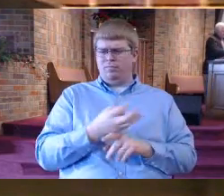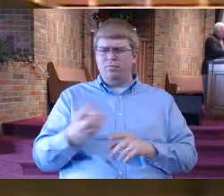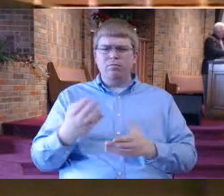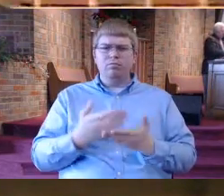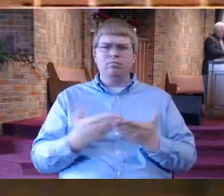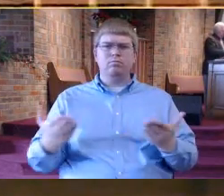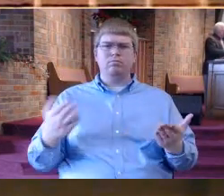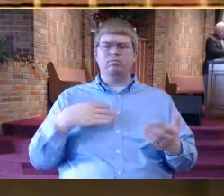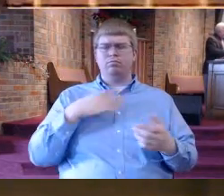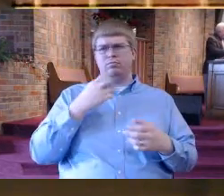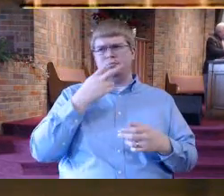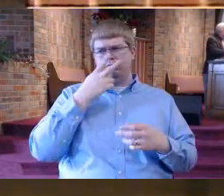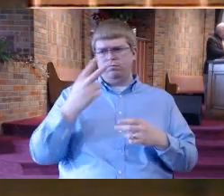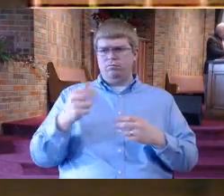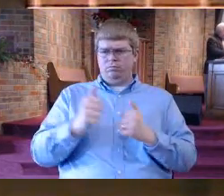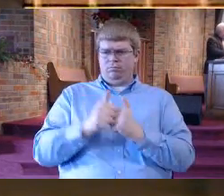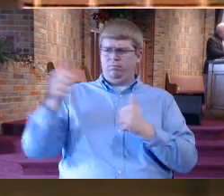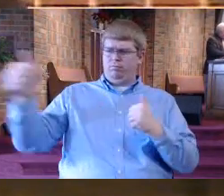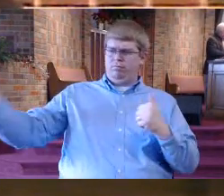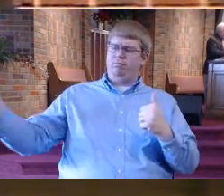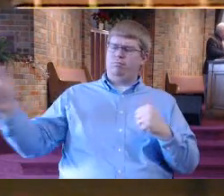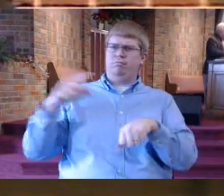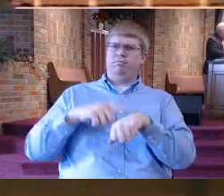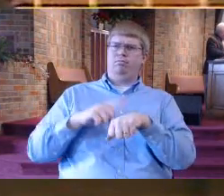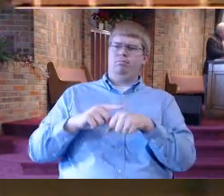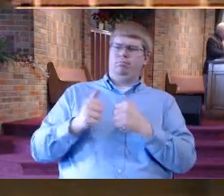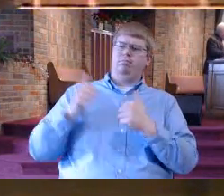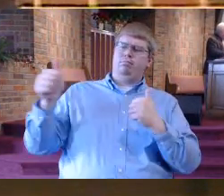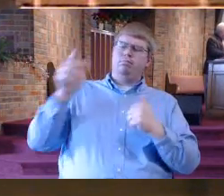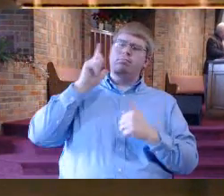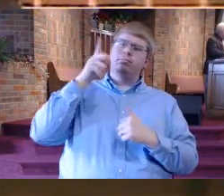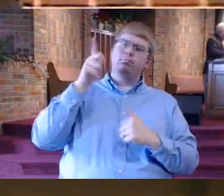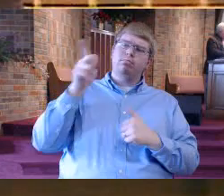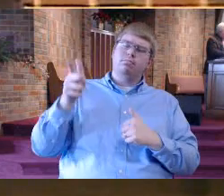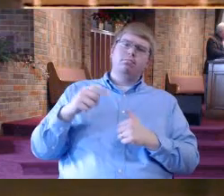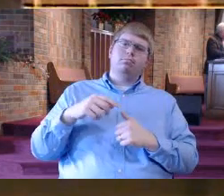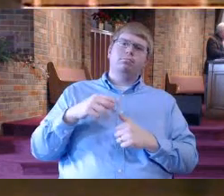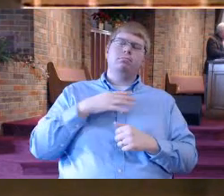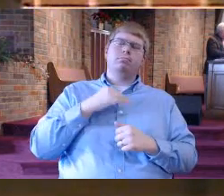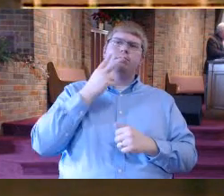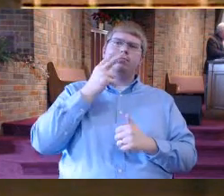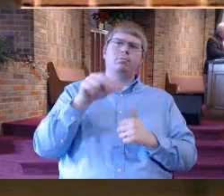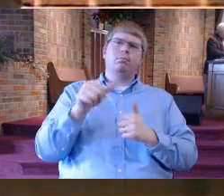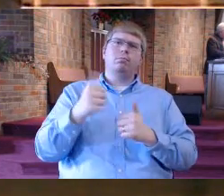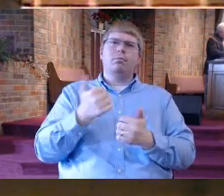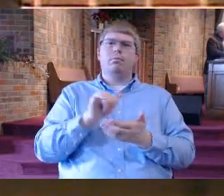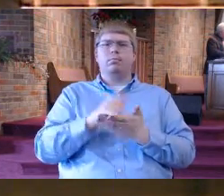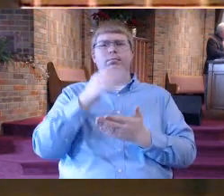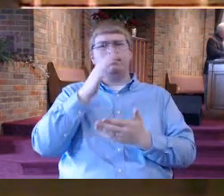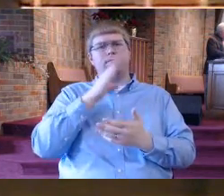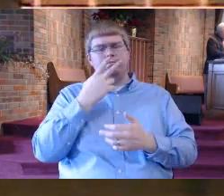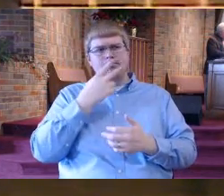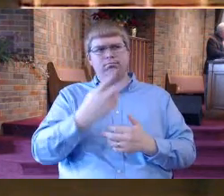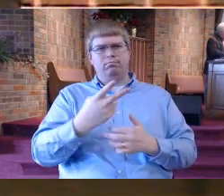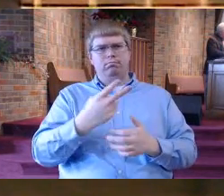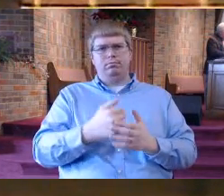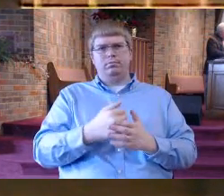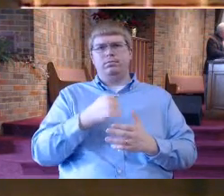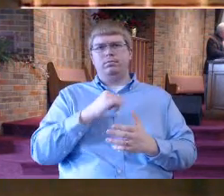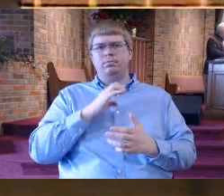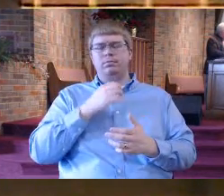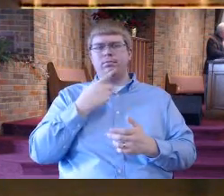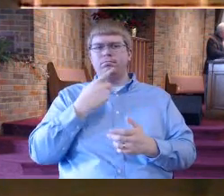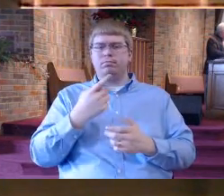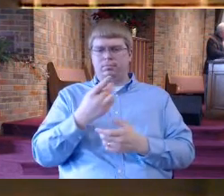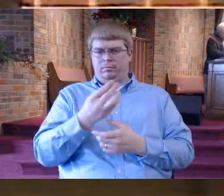And we need to jump forward in time to see some other things that God saw. And I want to just reference a